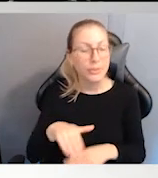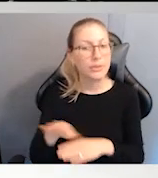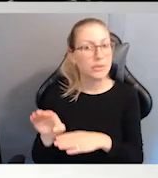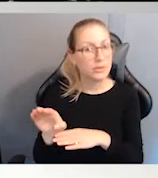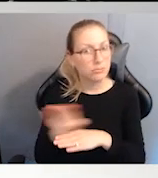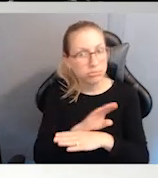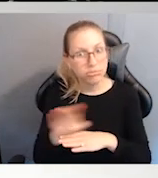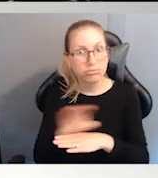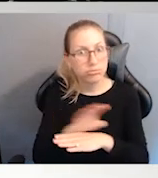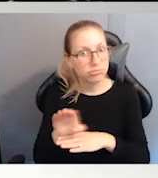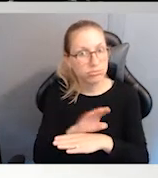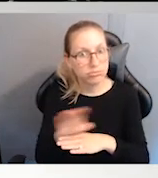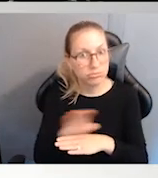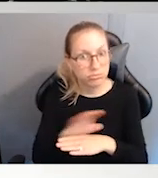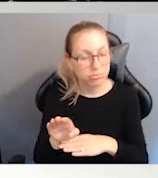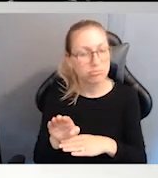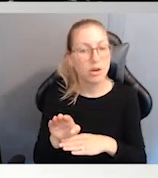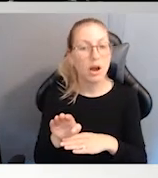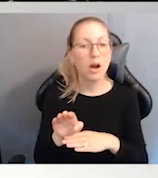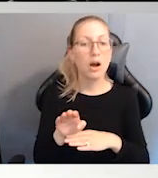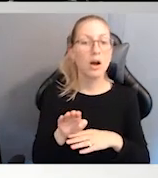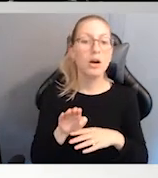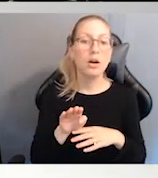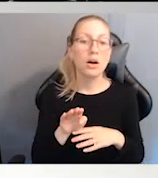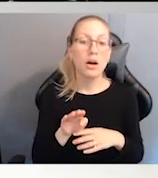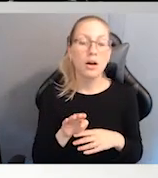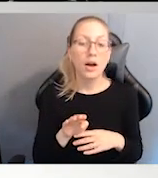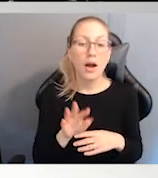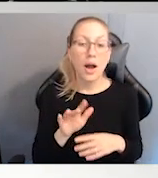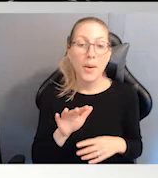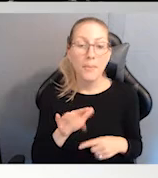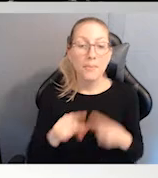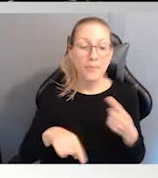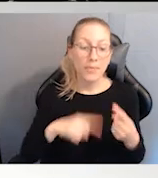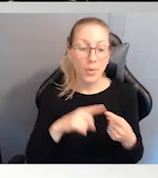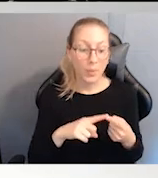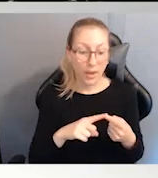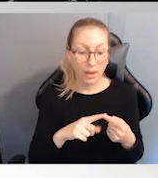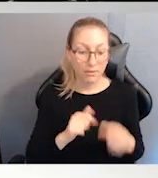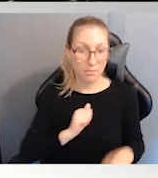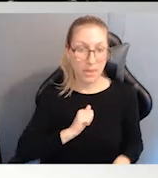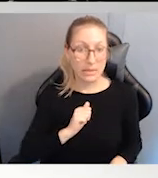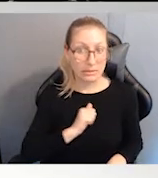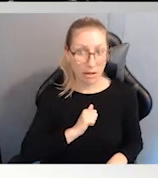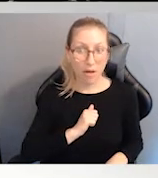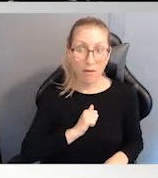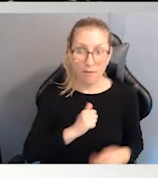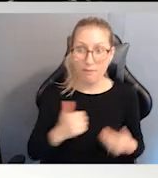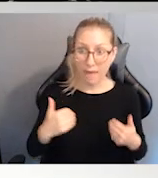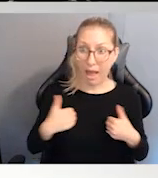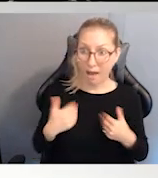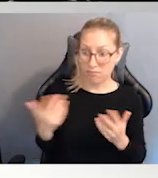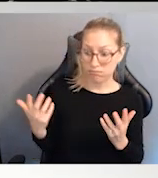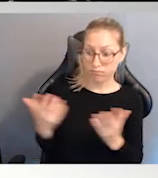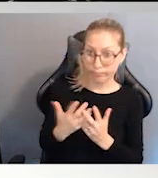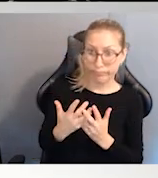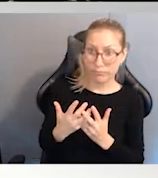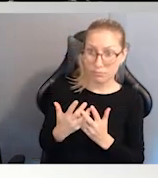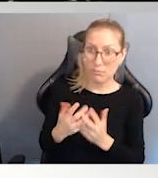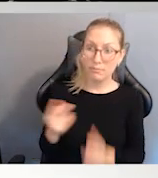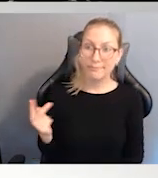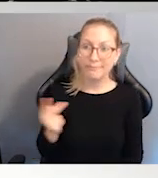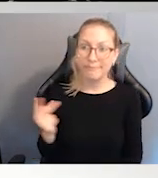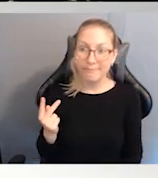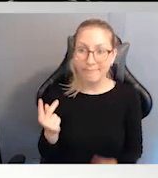thing. When I was living with a roommate, me and her